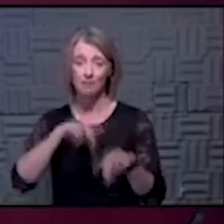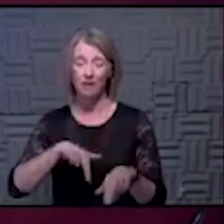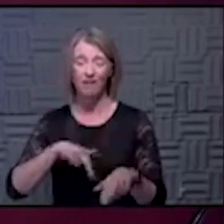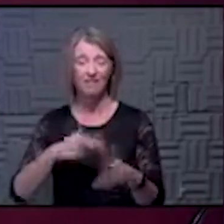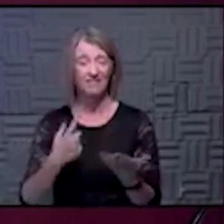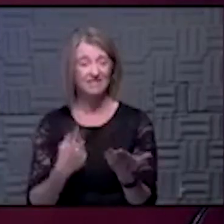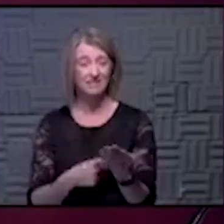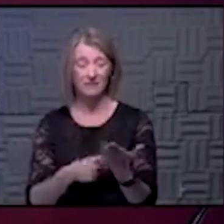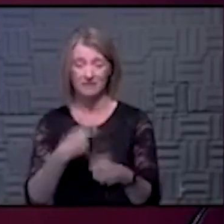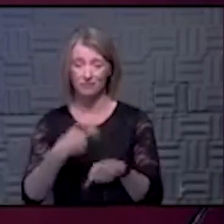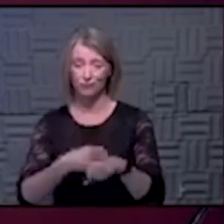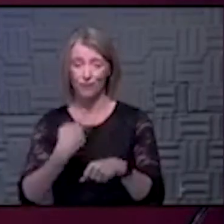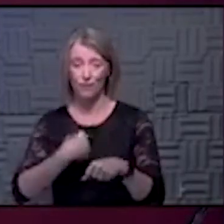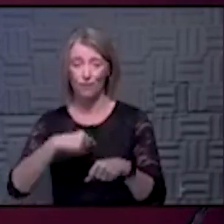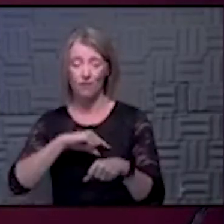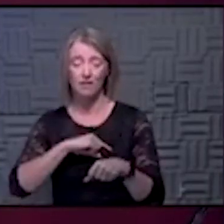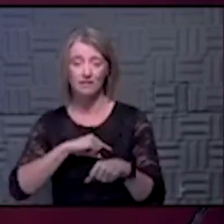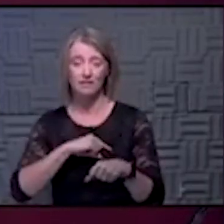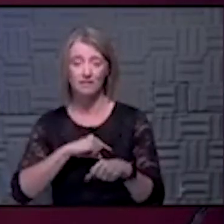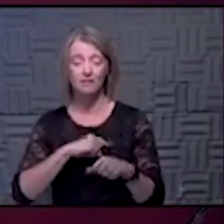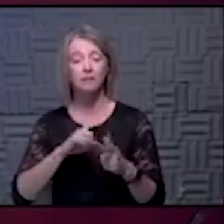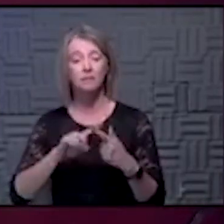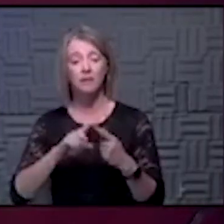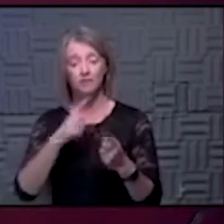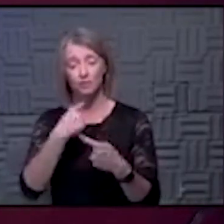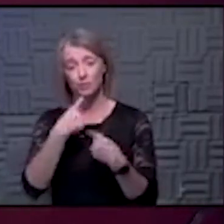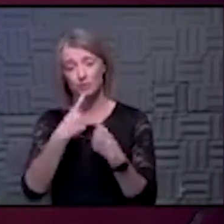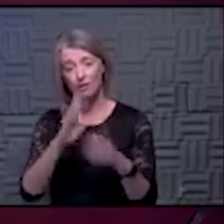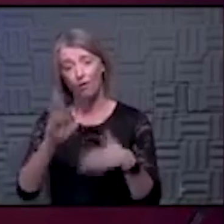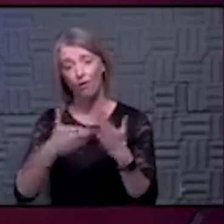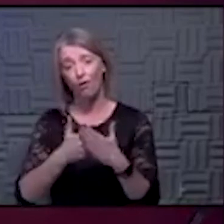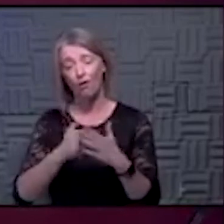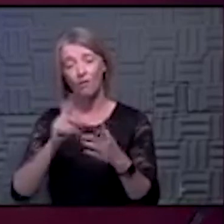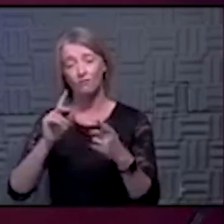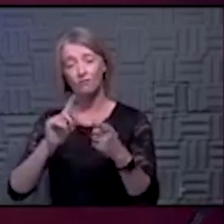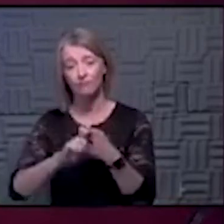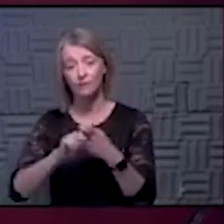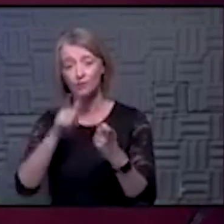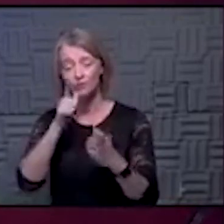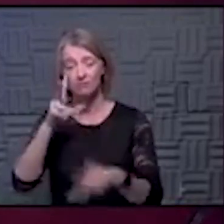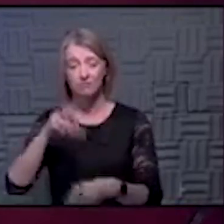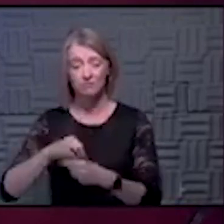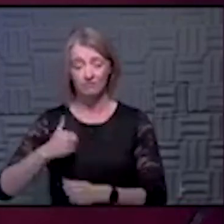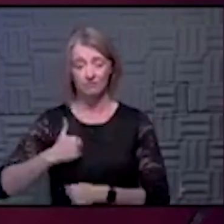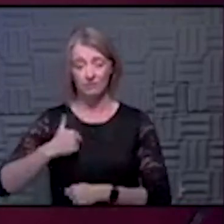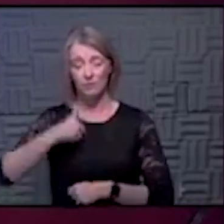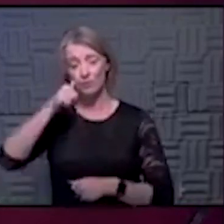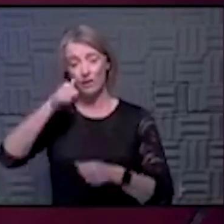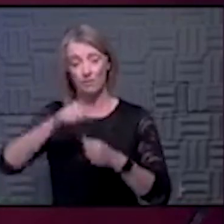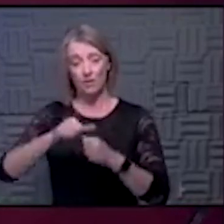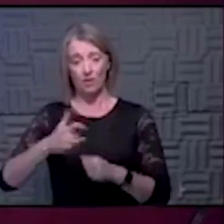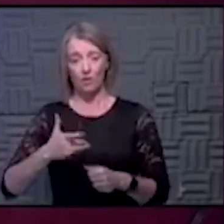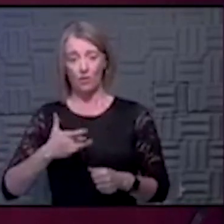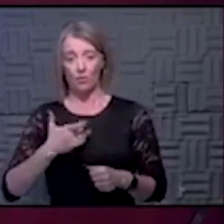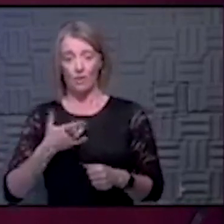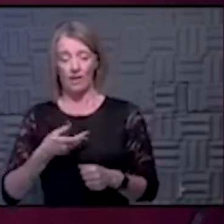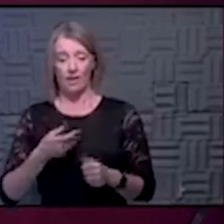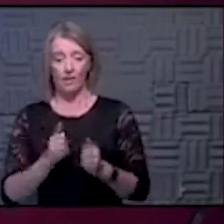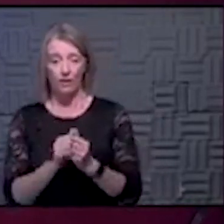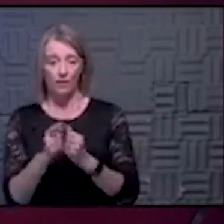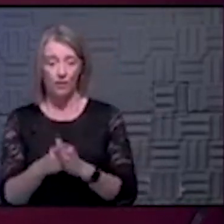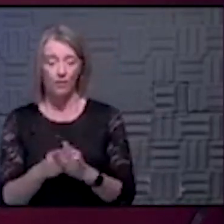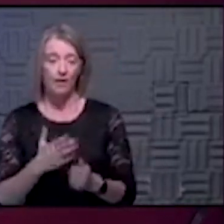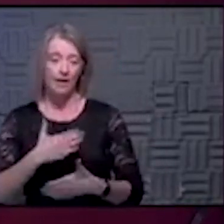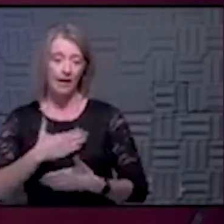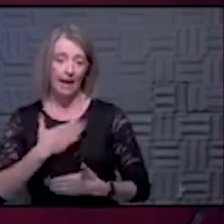that. But to all of my fellow veterans out there, all we have to do is remember that it's we few, we